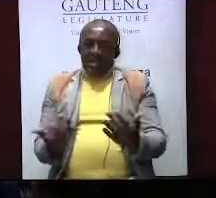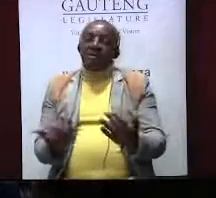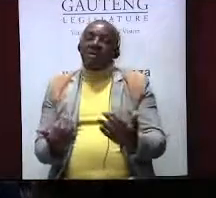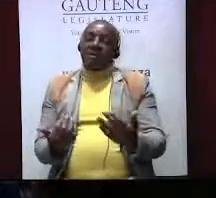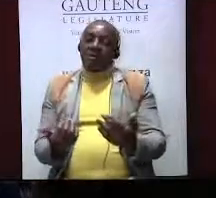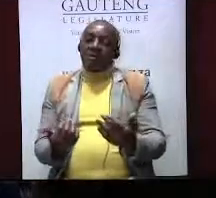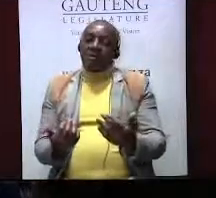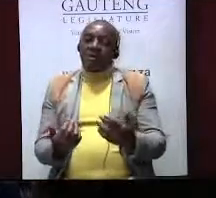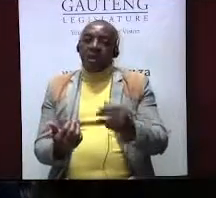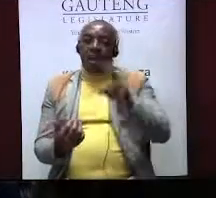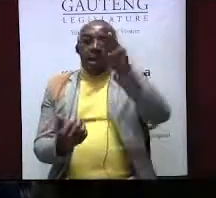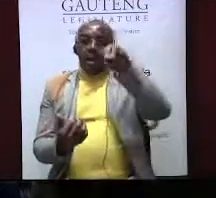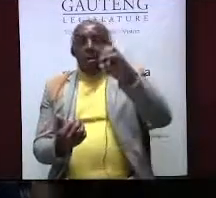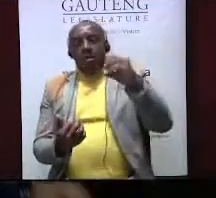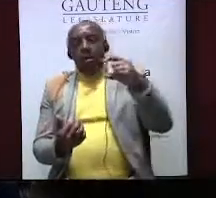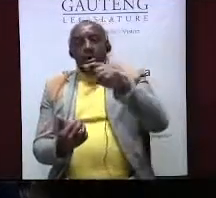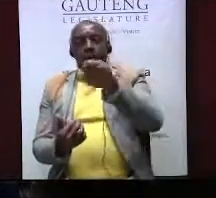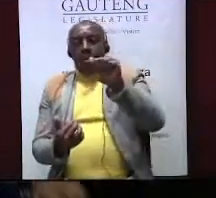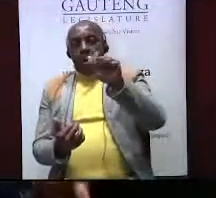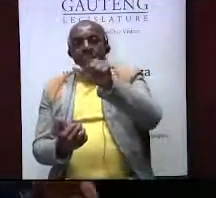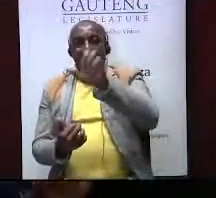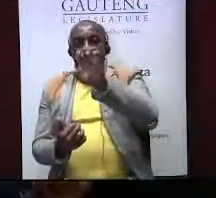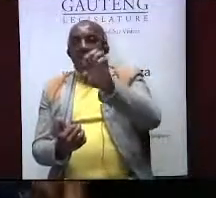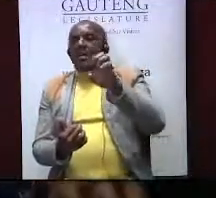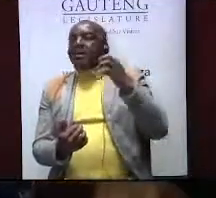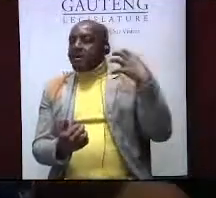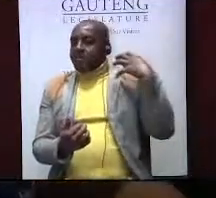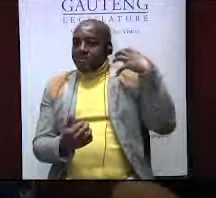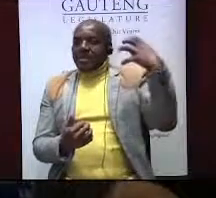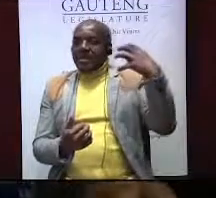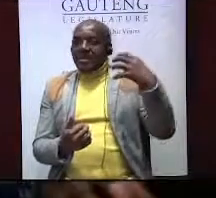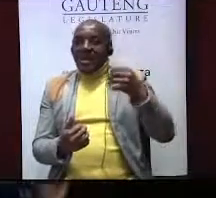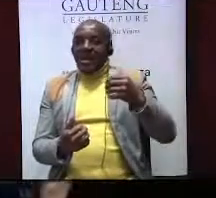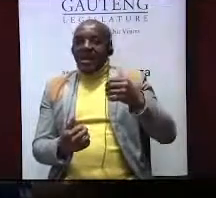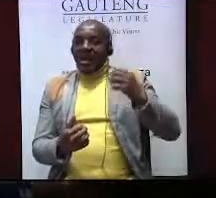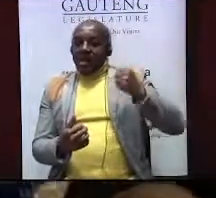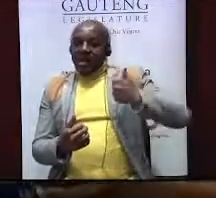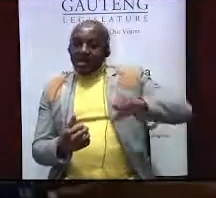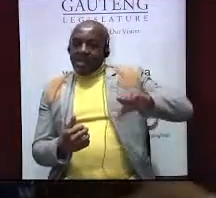there. Mogale City Ministers Council, it has